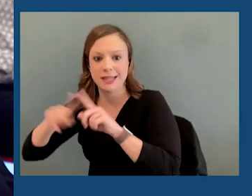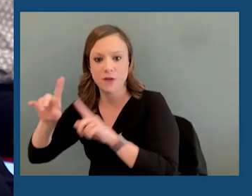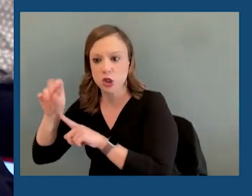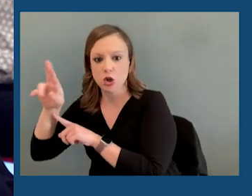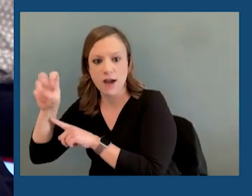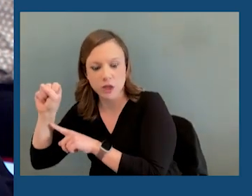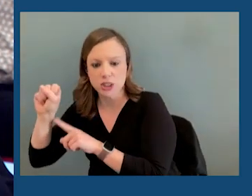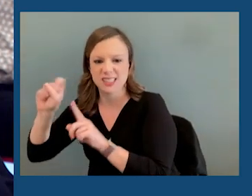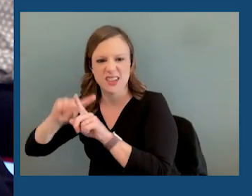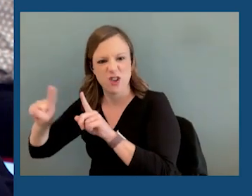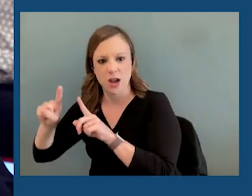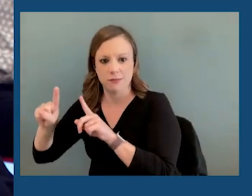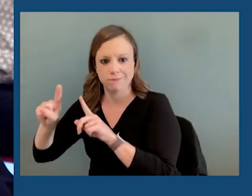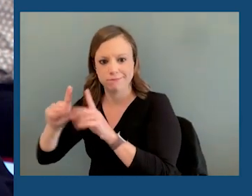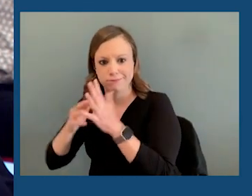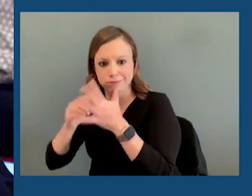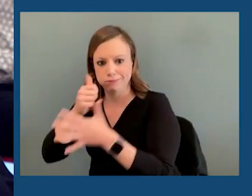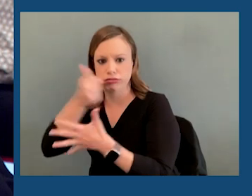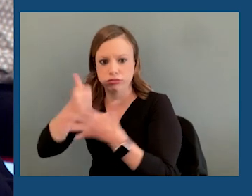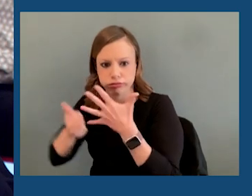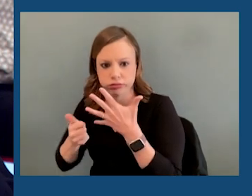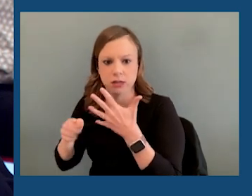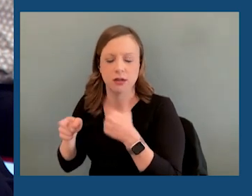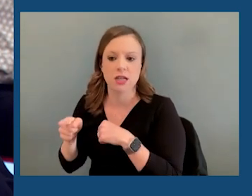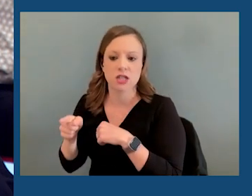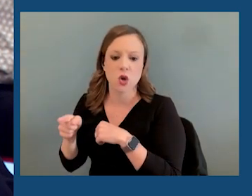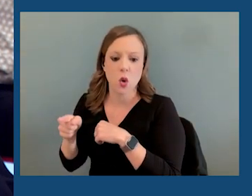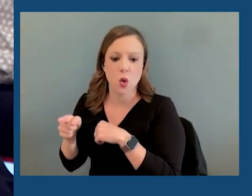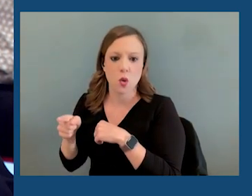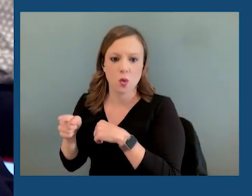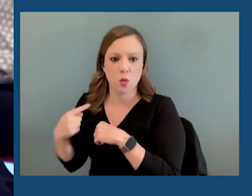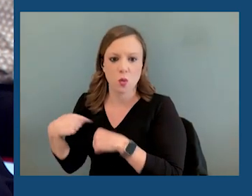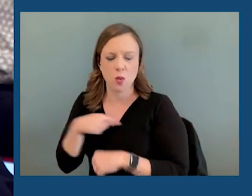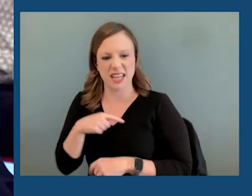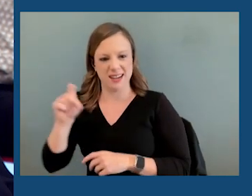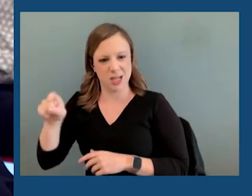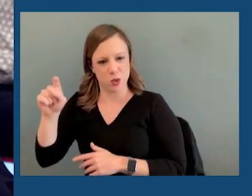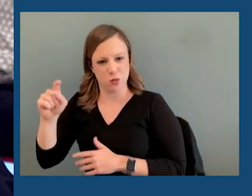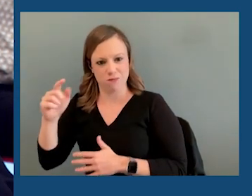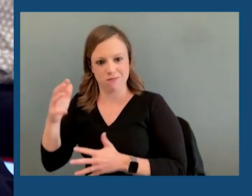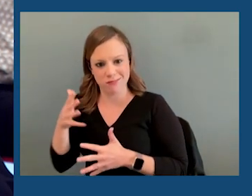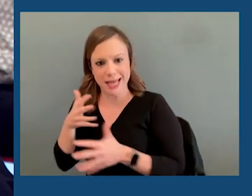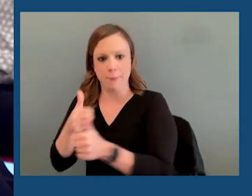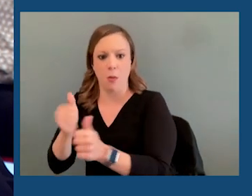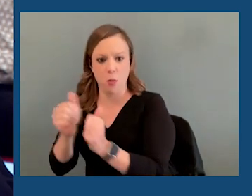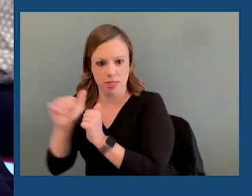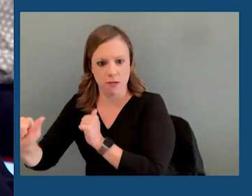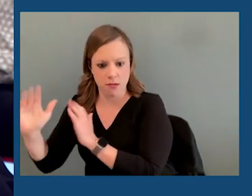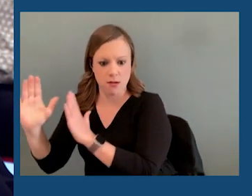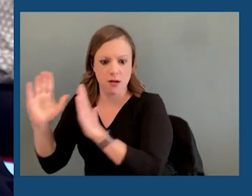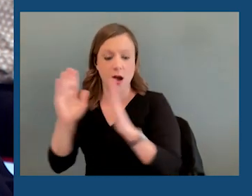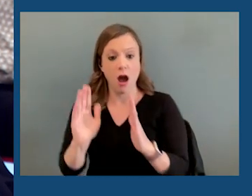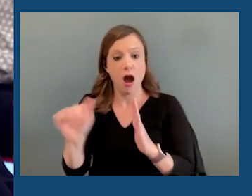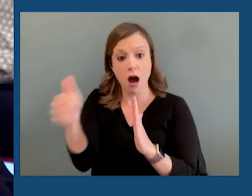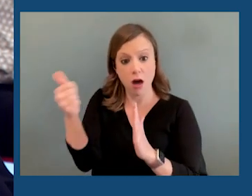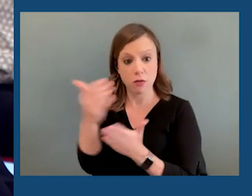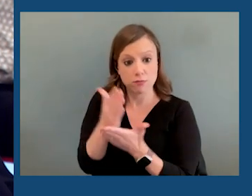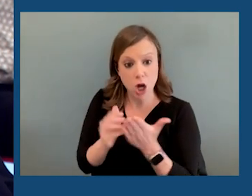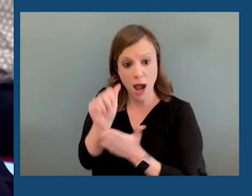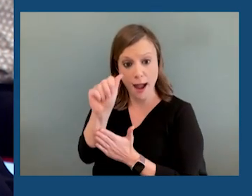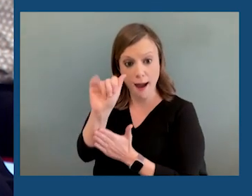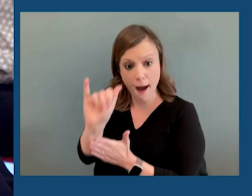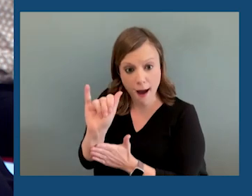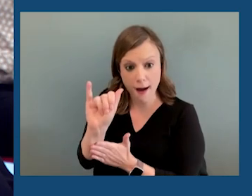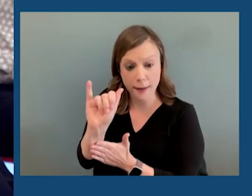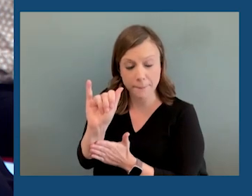Tom, for sharing that. So the other part is AI is going to be, although there is a notion